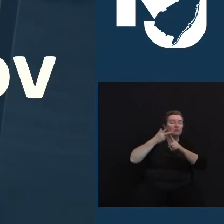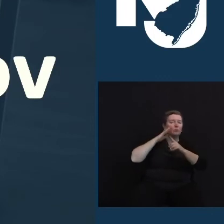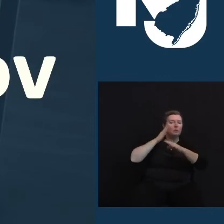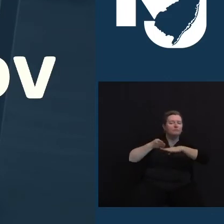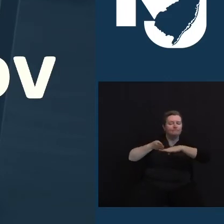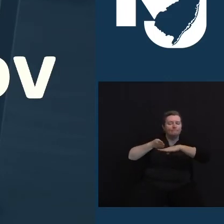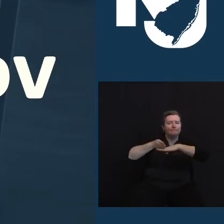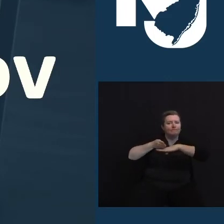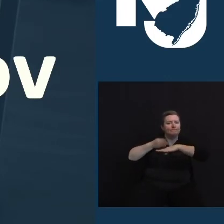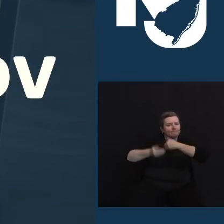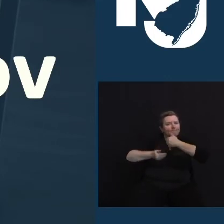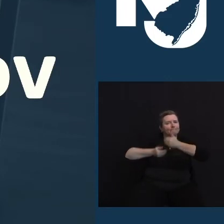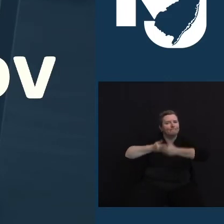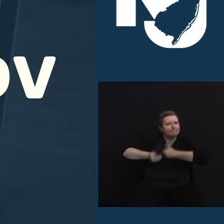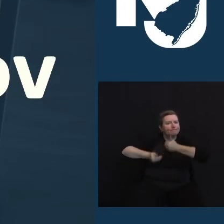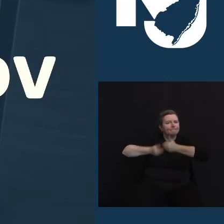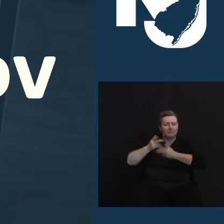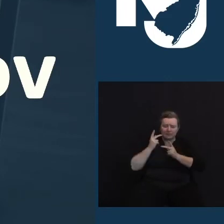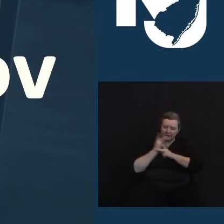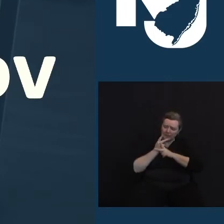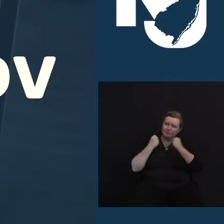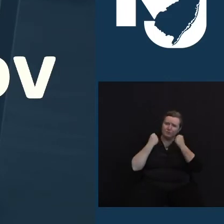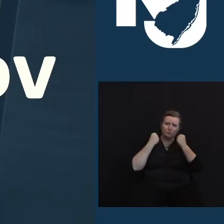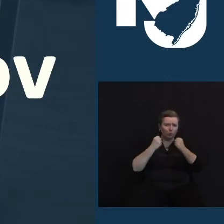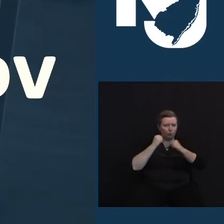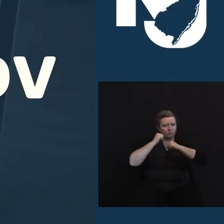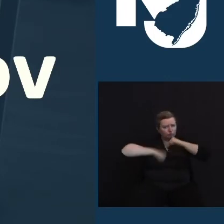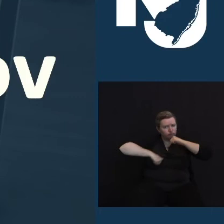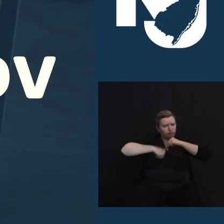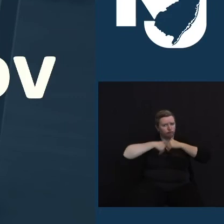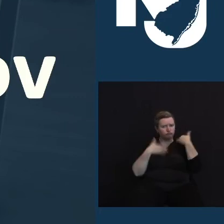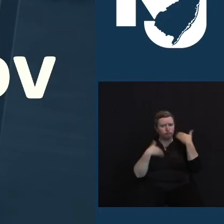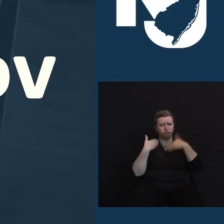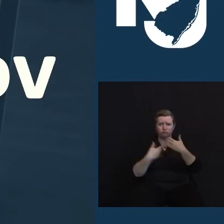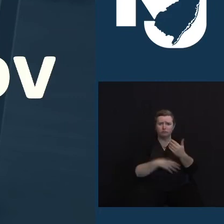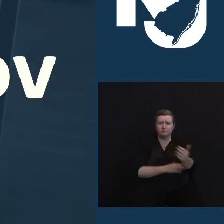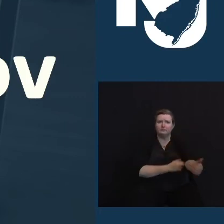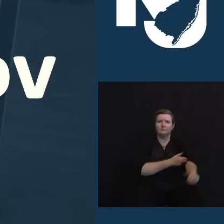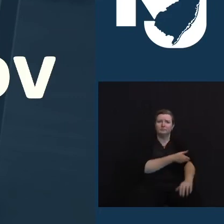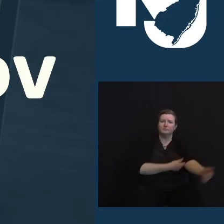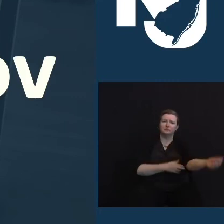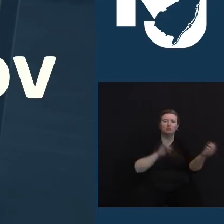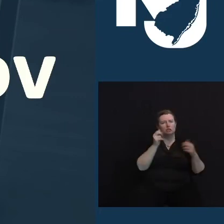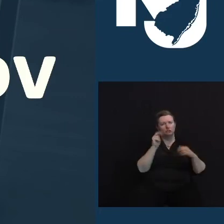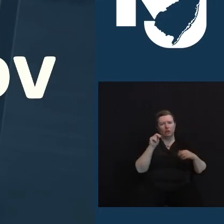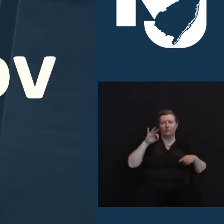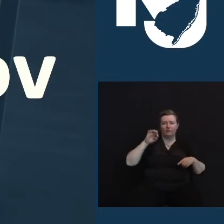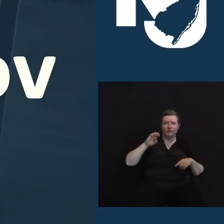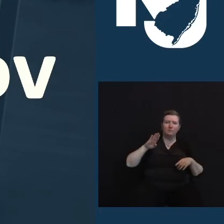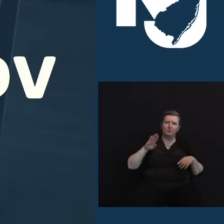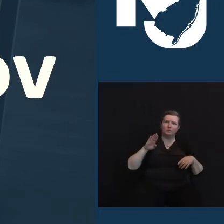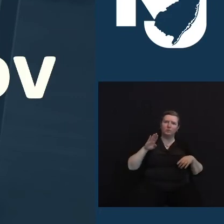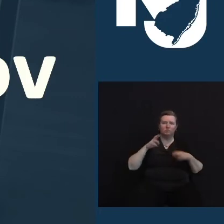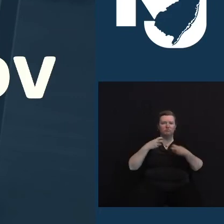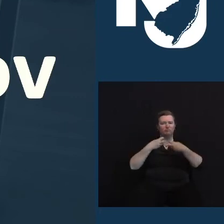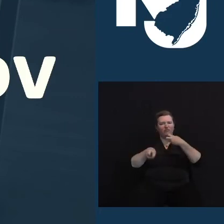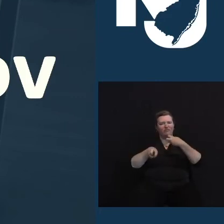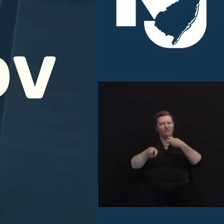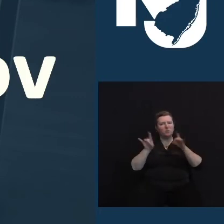in particular. I think this month into early February is make or break time, based on our modeling and based on everything we